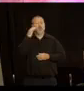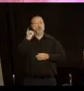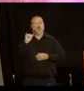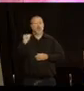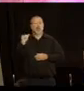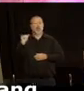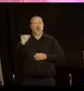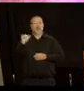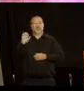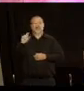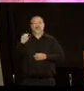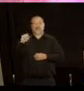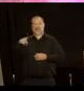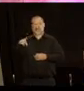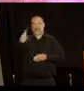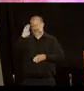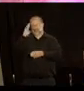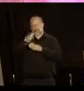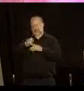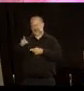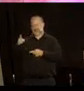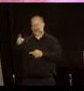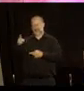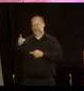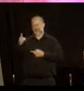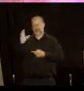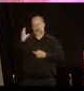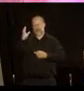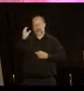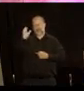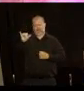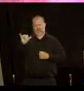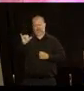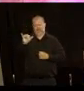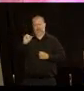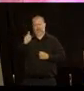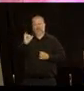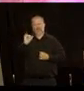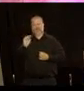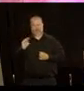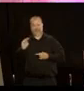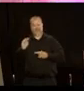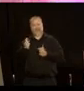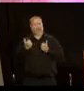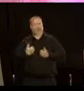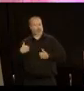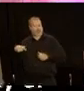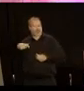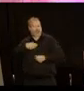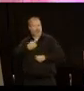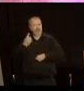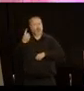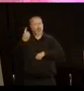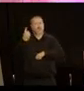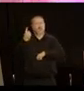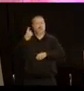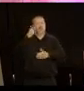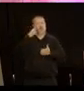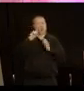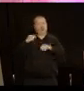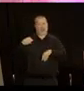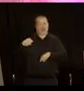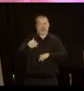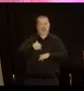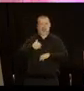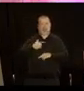my stepson has autism. He has Asperger's. He lives with us, and one thing that he has taught